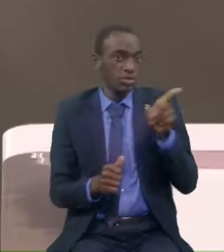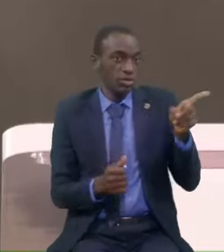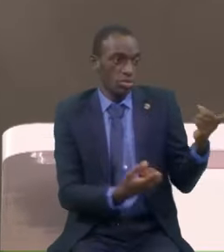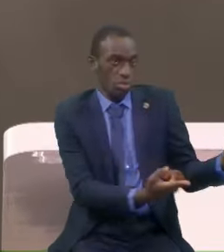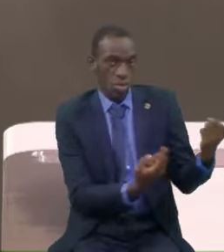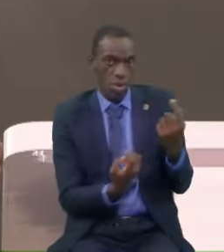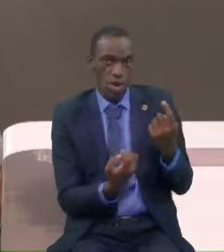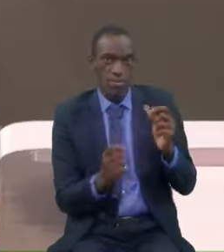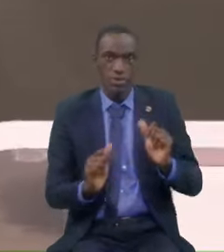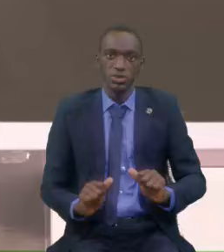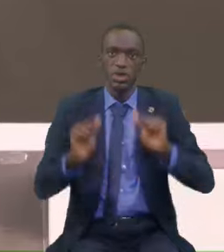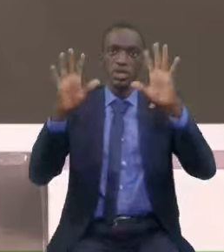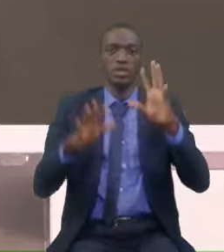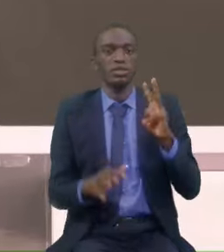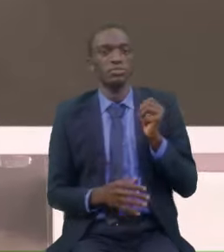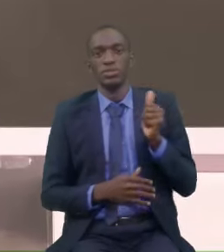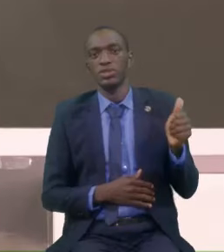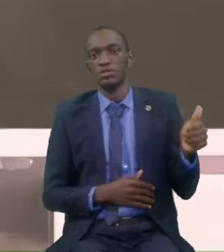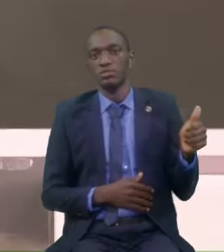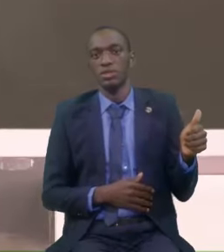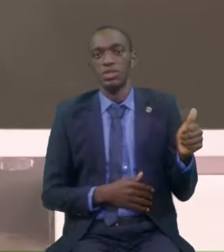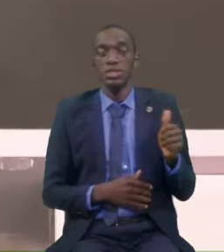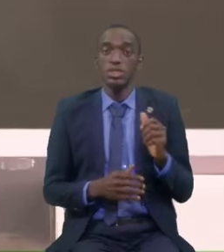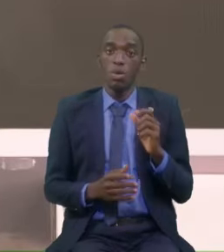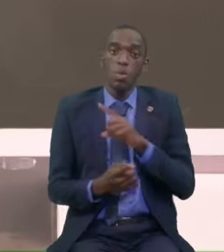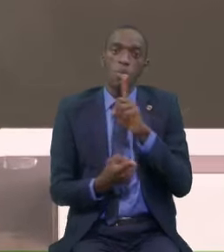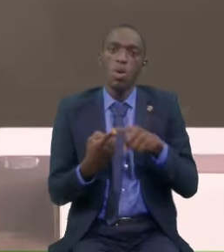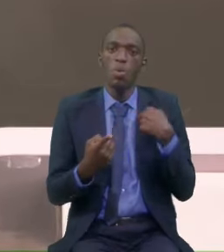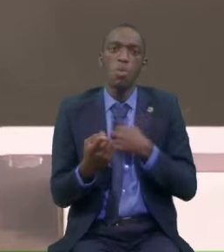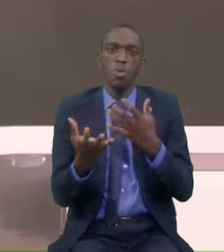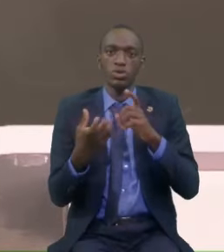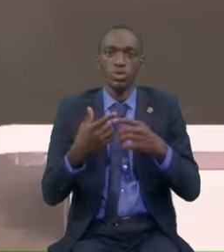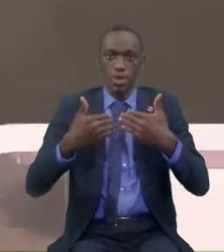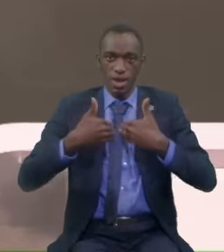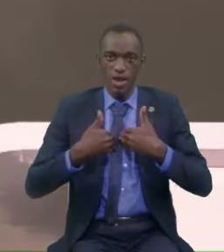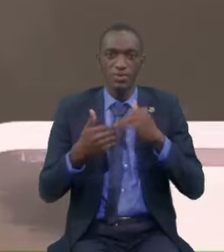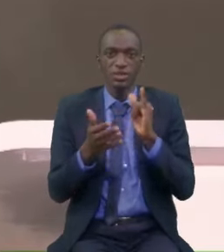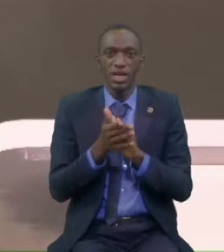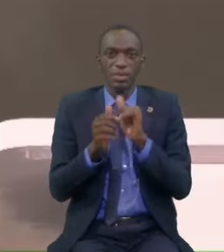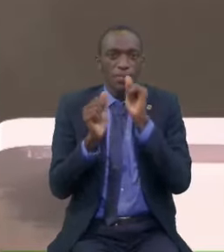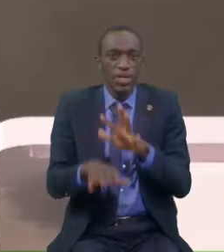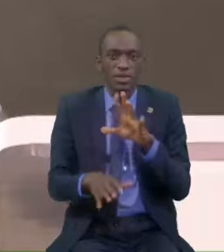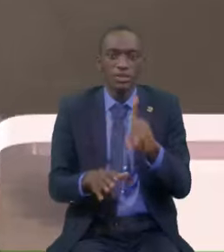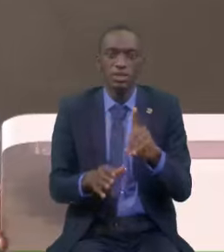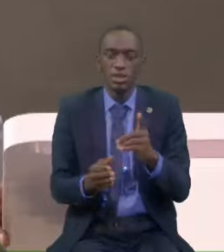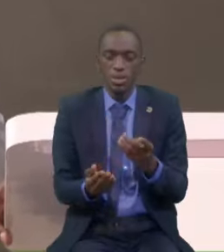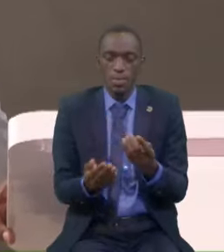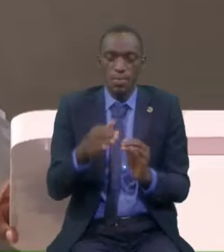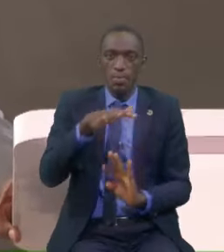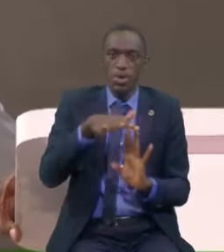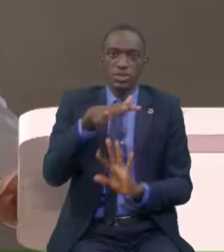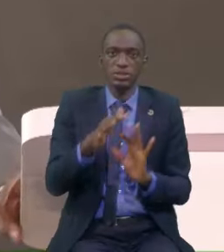we want to have that blessed spirit, that burning spirit that burns every